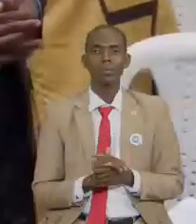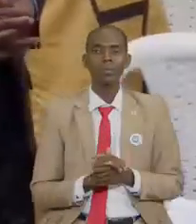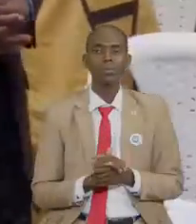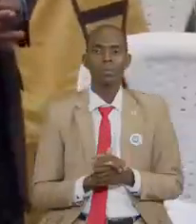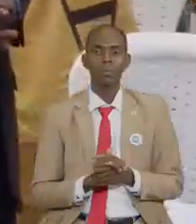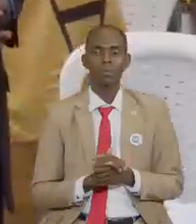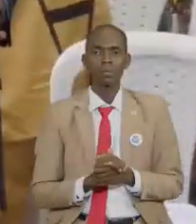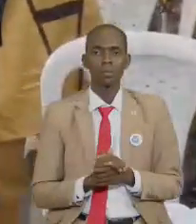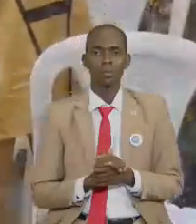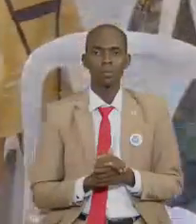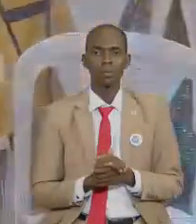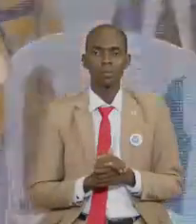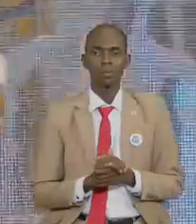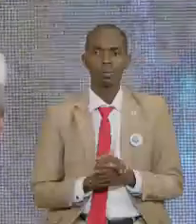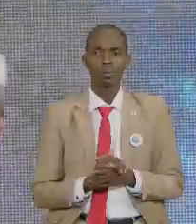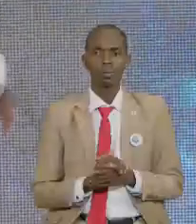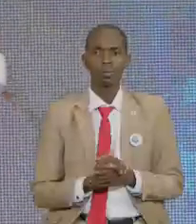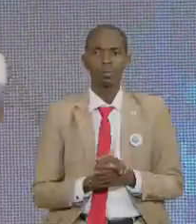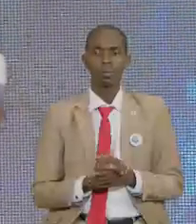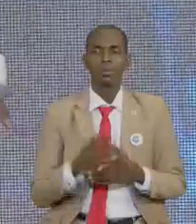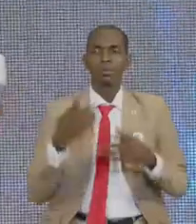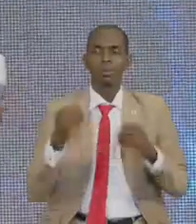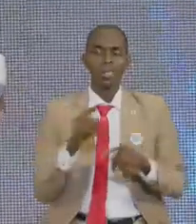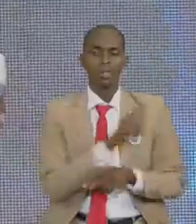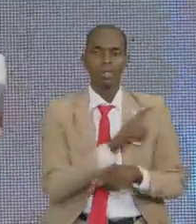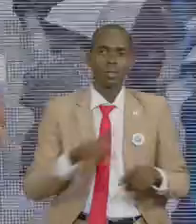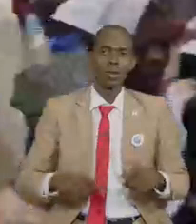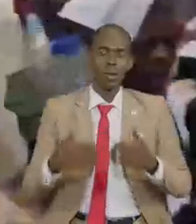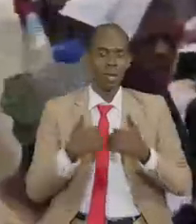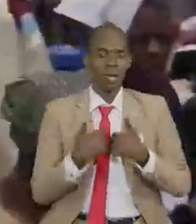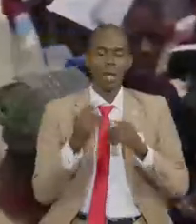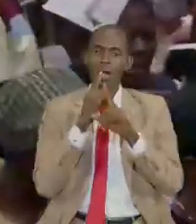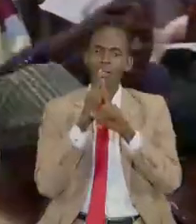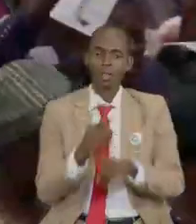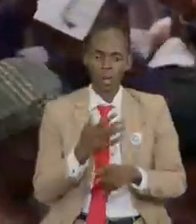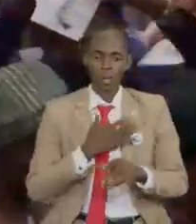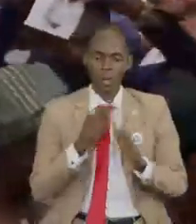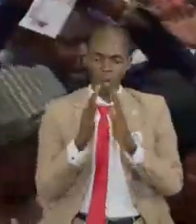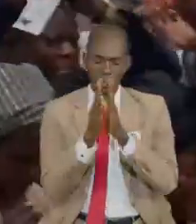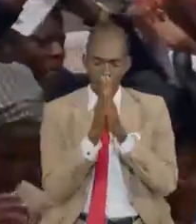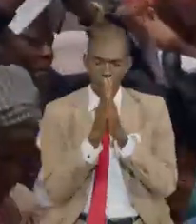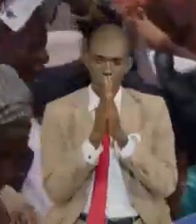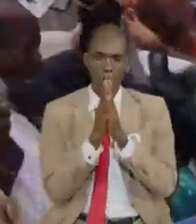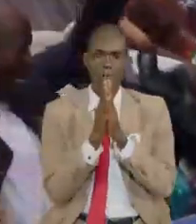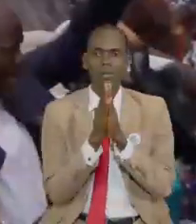Let me hear the English people. The Lord has answered my prayer.